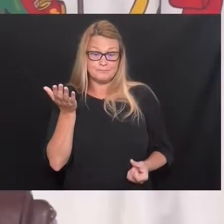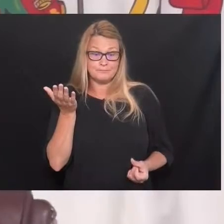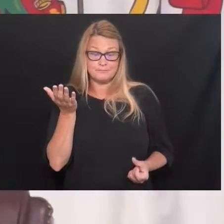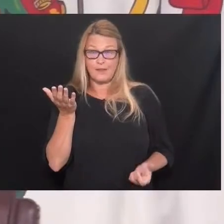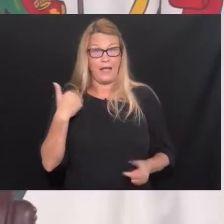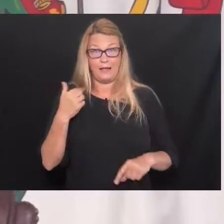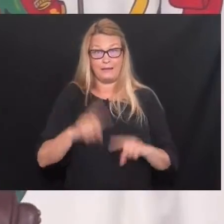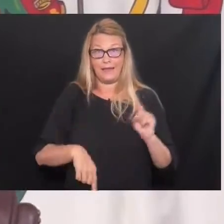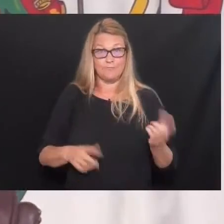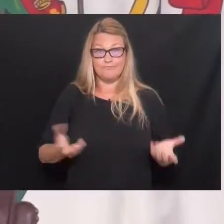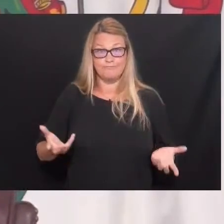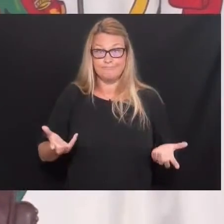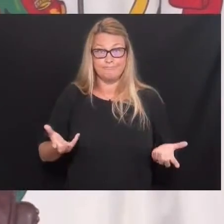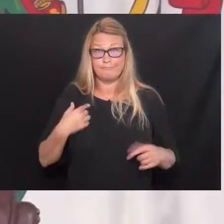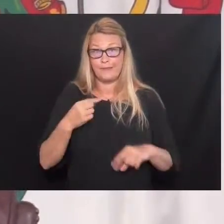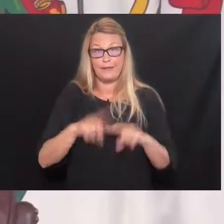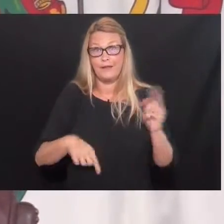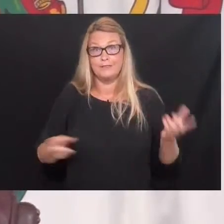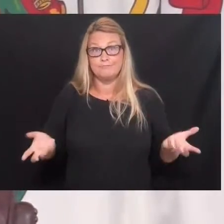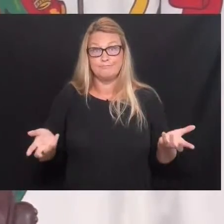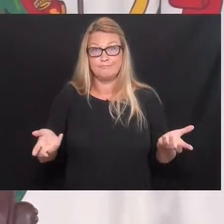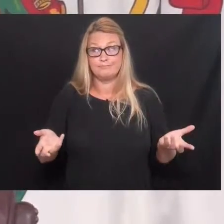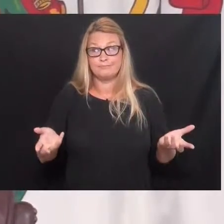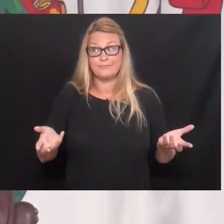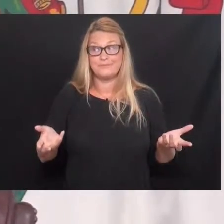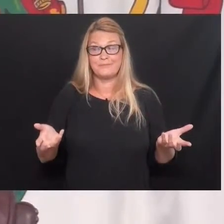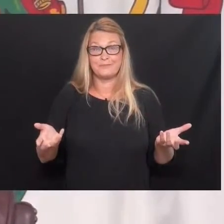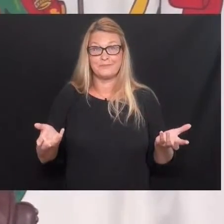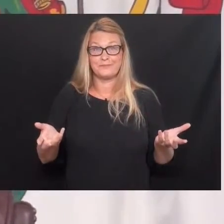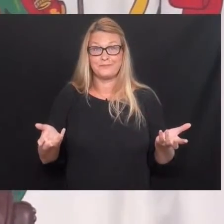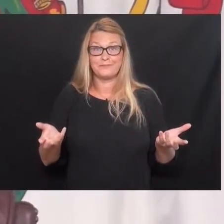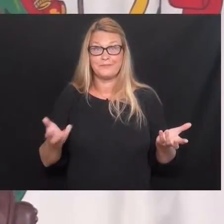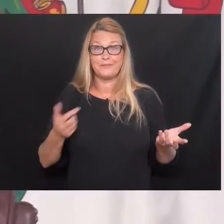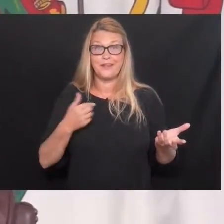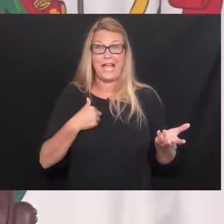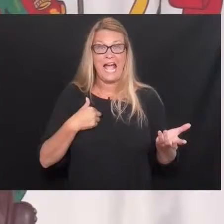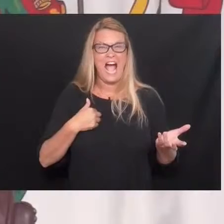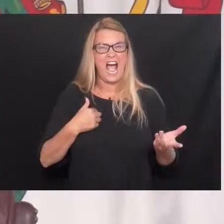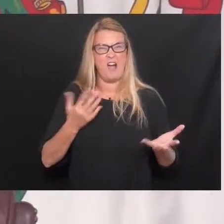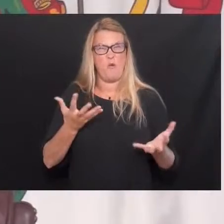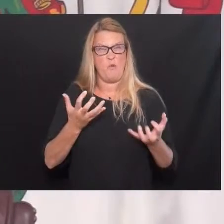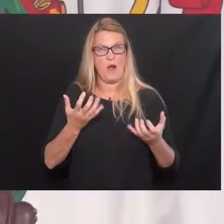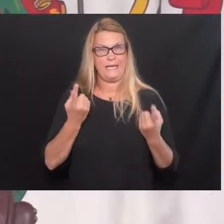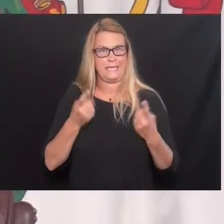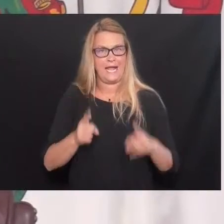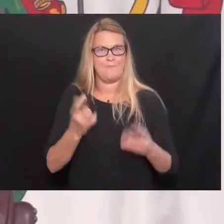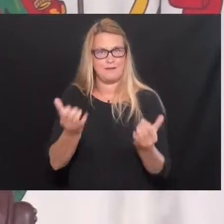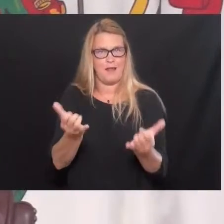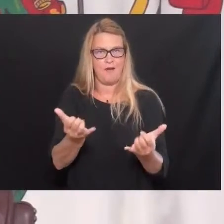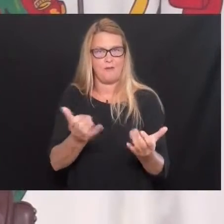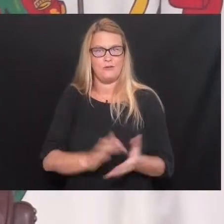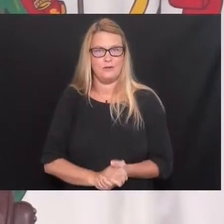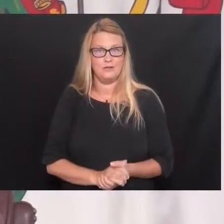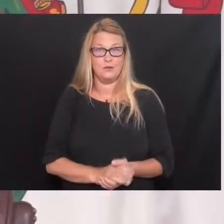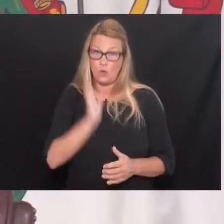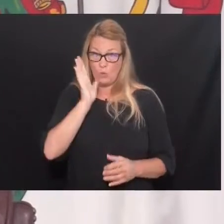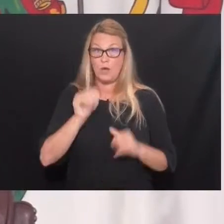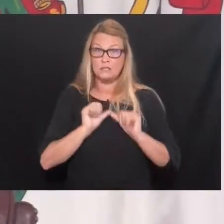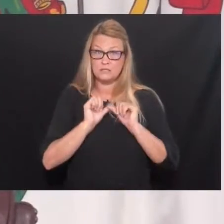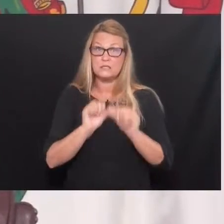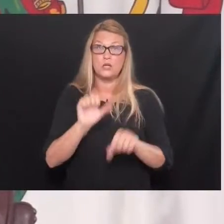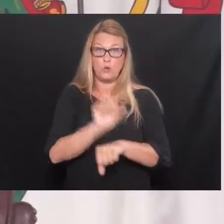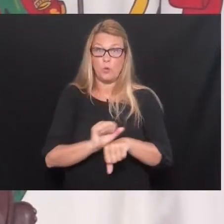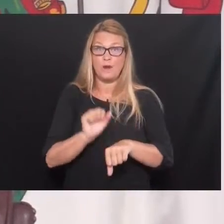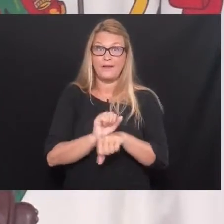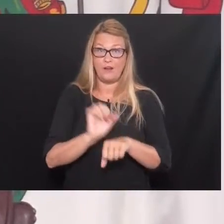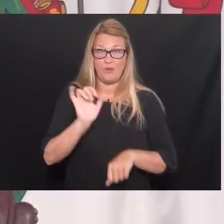can't do that, brother. I can't do that, because absolutely I'm pushing in every way to get it done. And so we're going to continue to do just that.